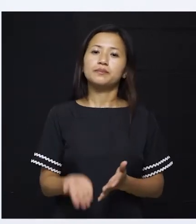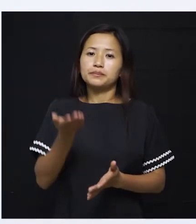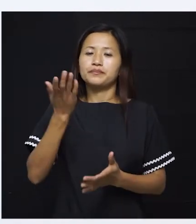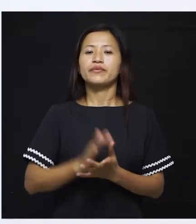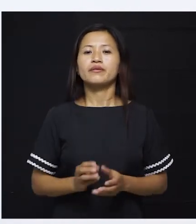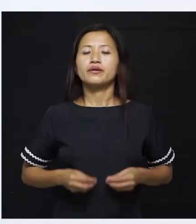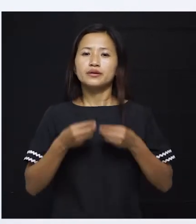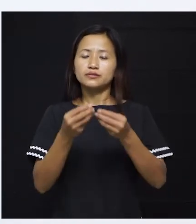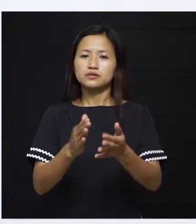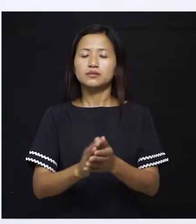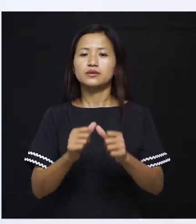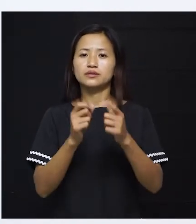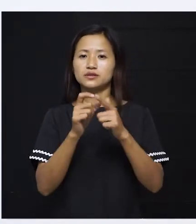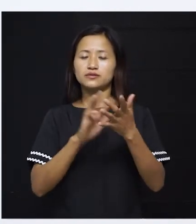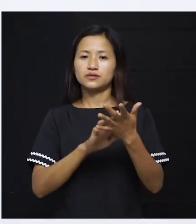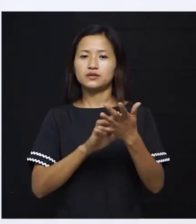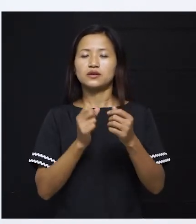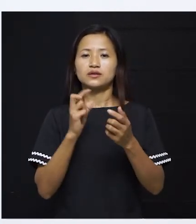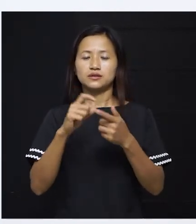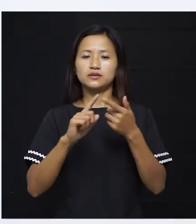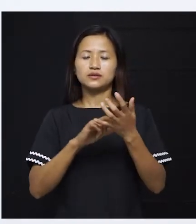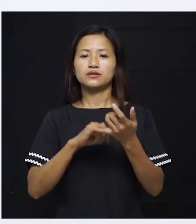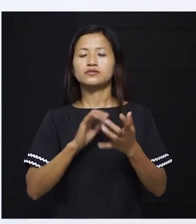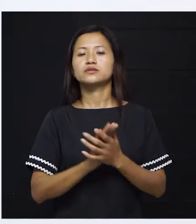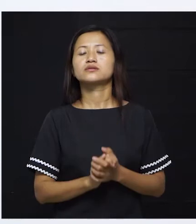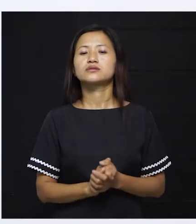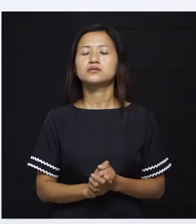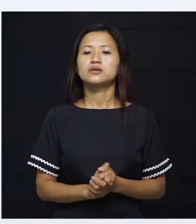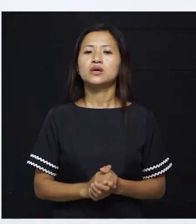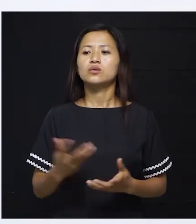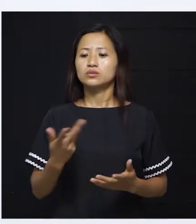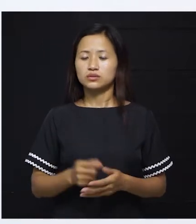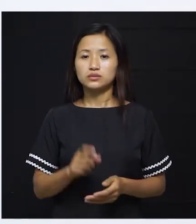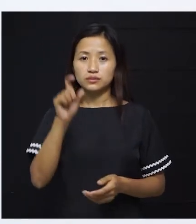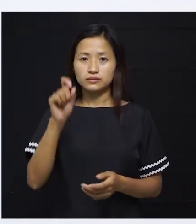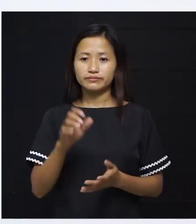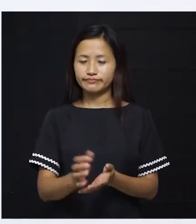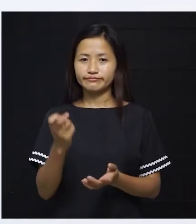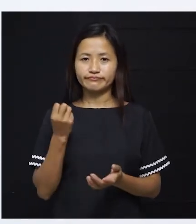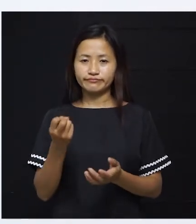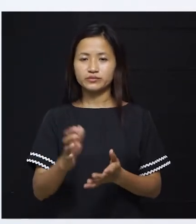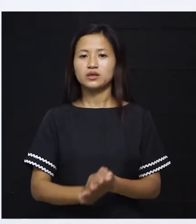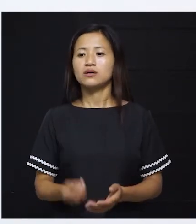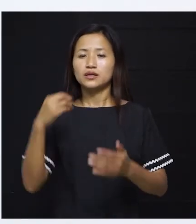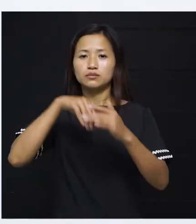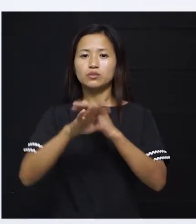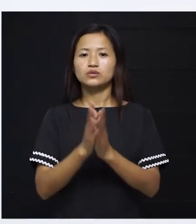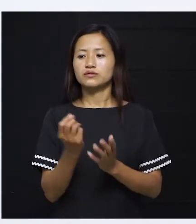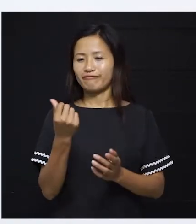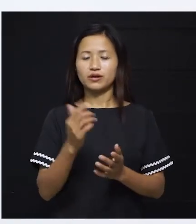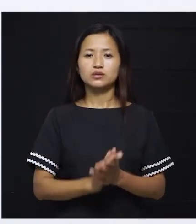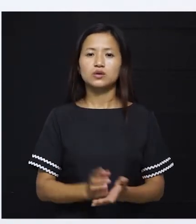them advices and give justice to the person whoever deserves it. So either he will impose some fines, or either he will